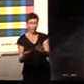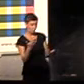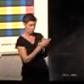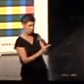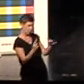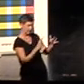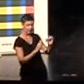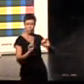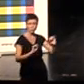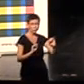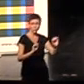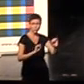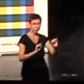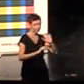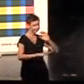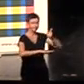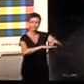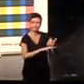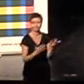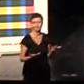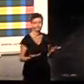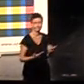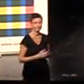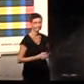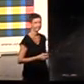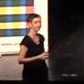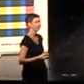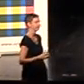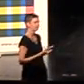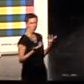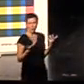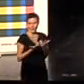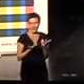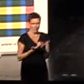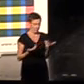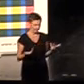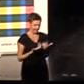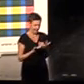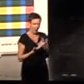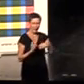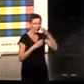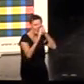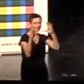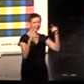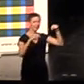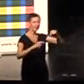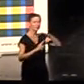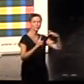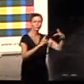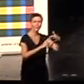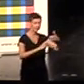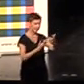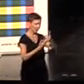he still to be put in place zo wat u doet how to imagine society how to